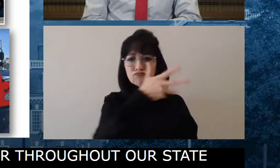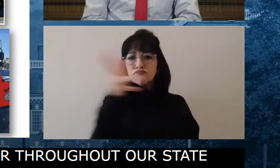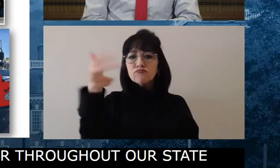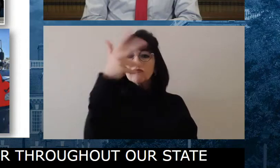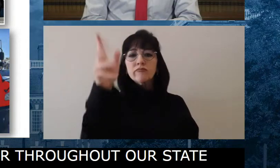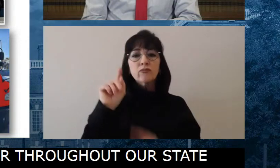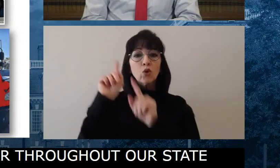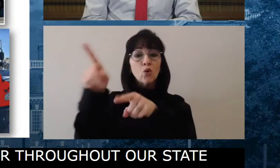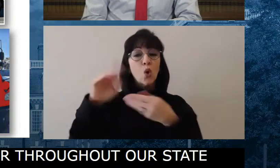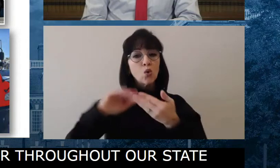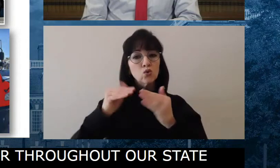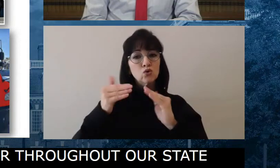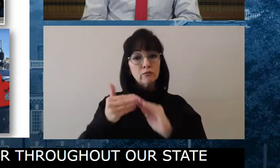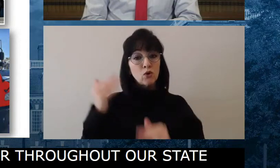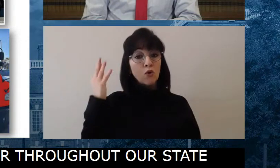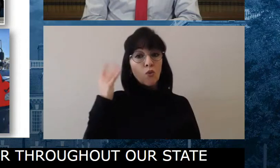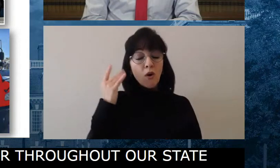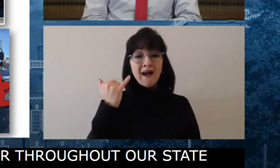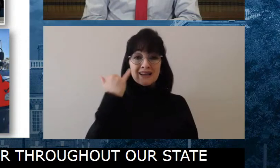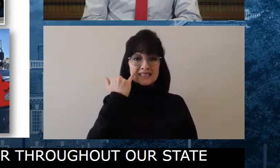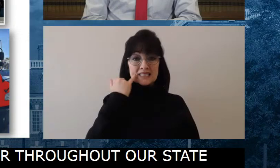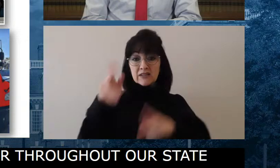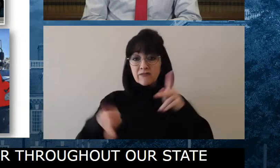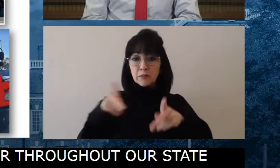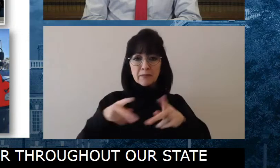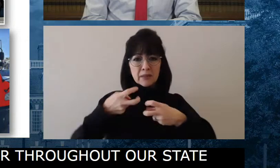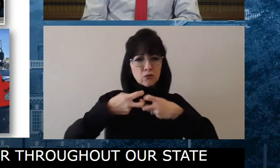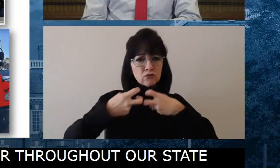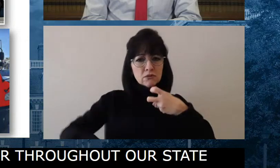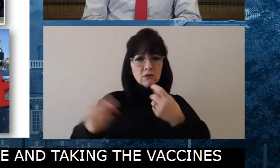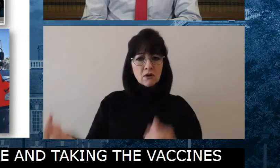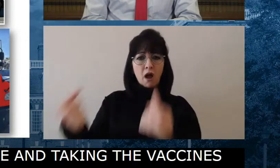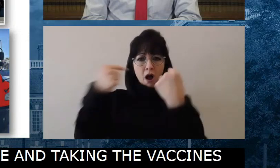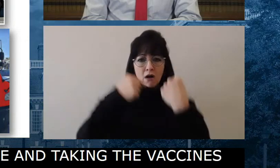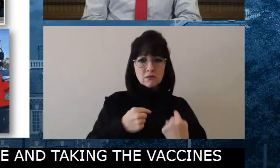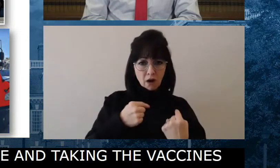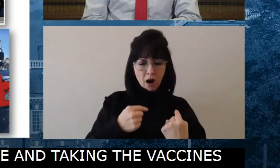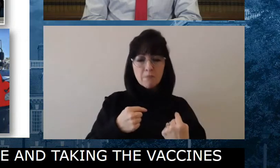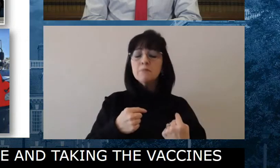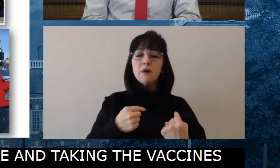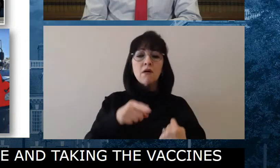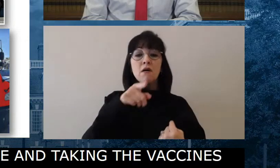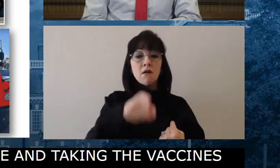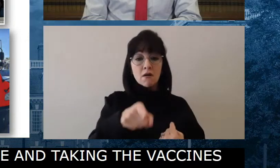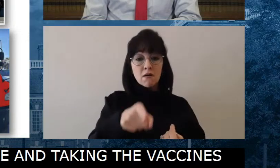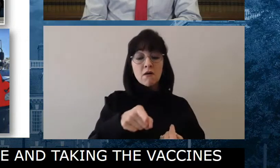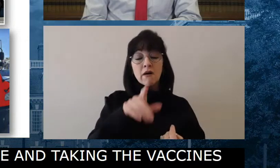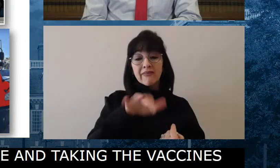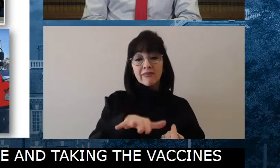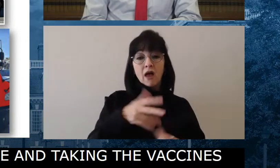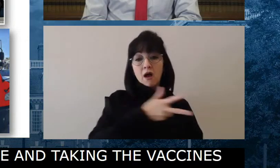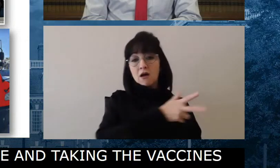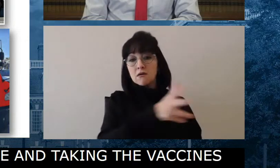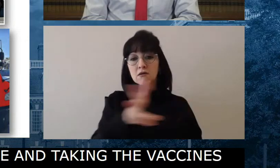another mechanism for getting more difficult populations to get vaccinated. We have a